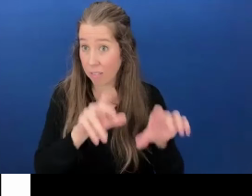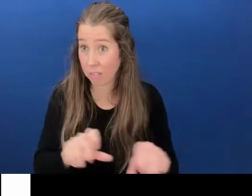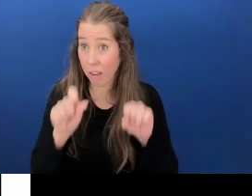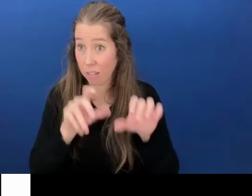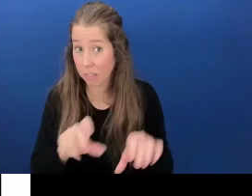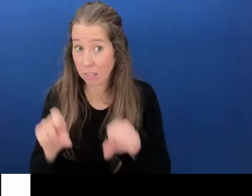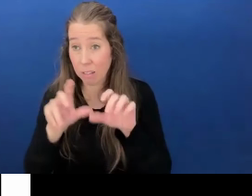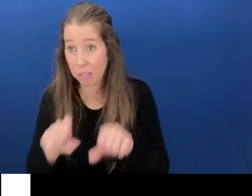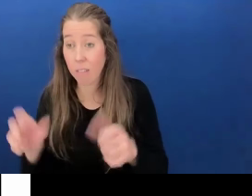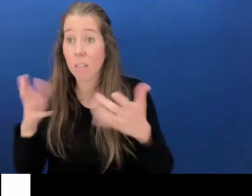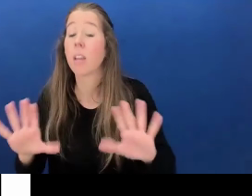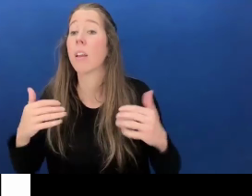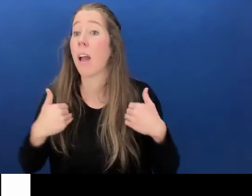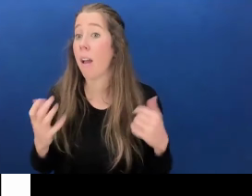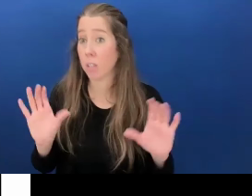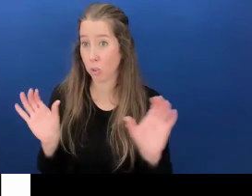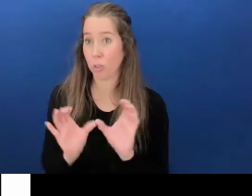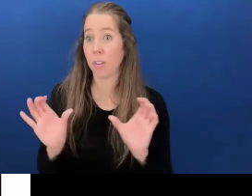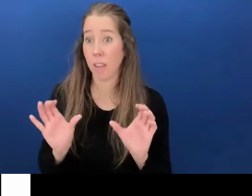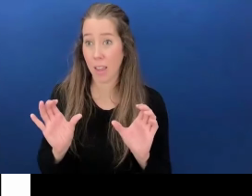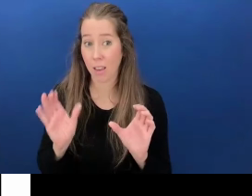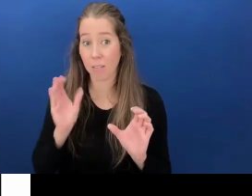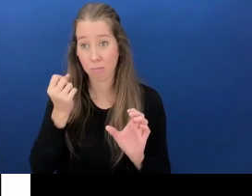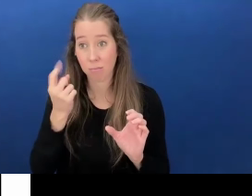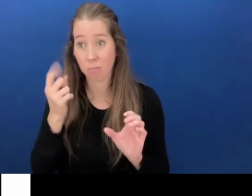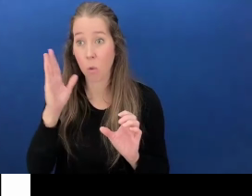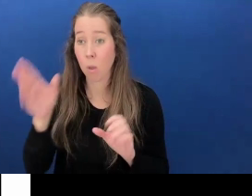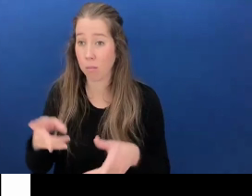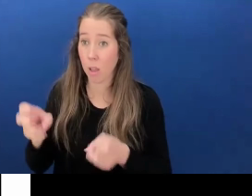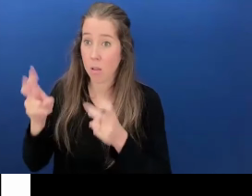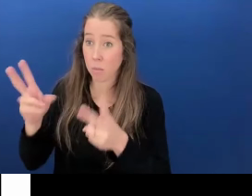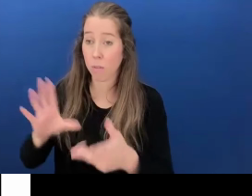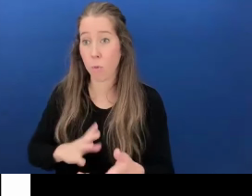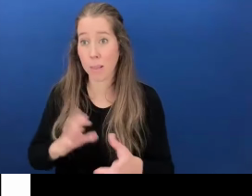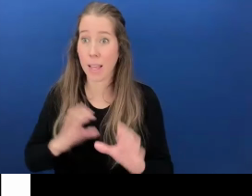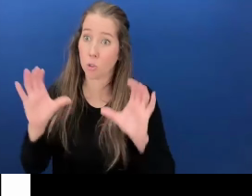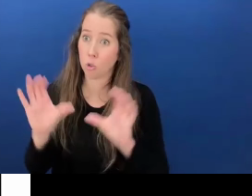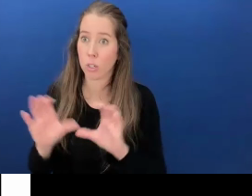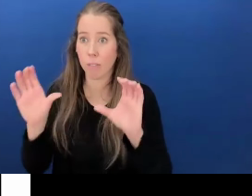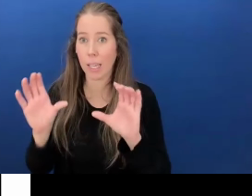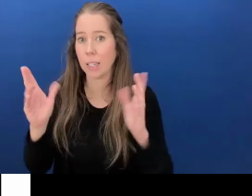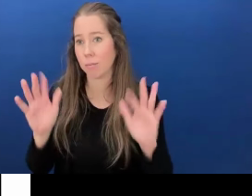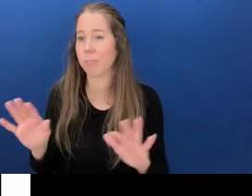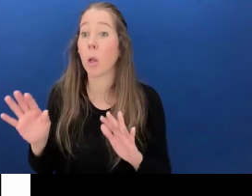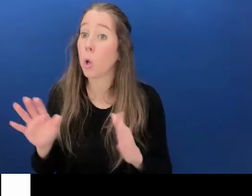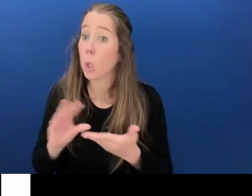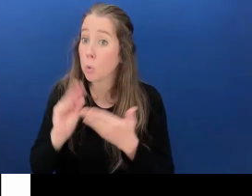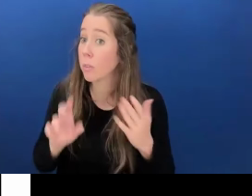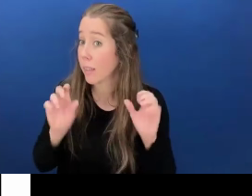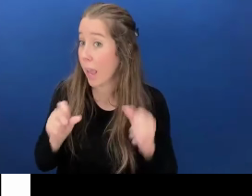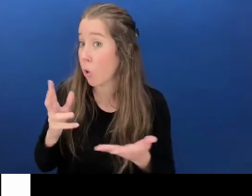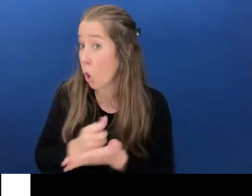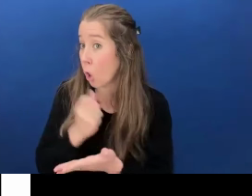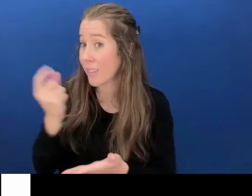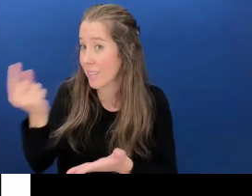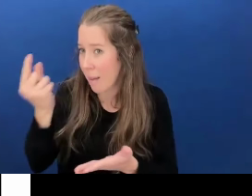actually comes on the formalized Fresno City certificate and all that. So it is something where the students can still earn something, even